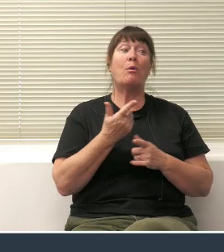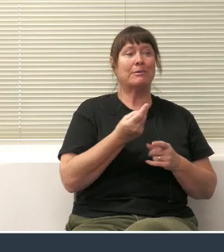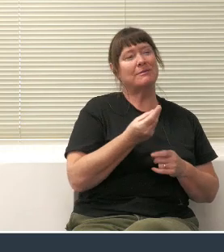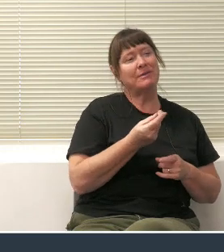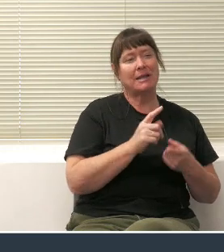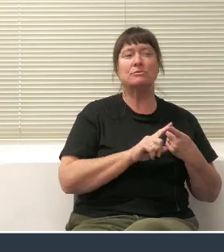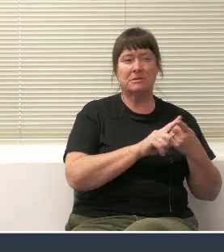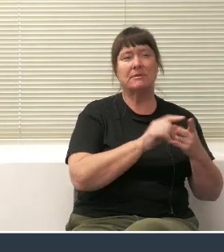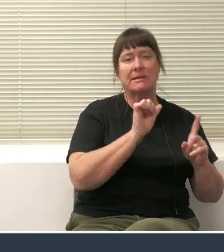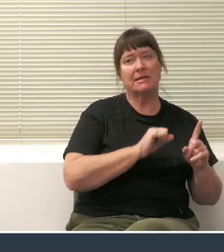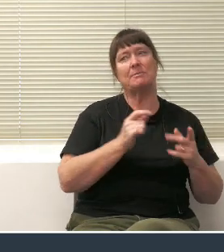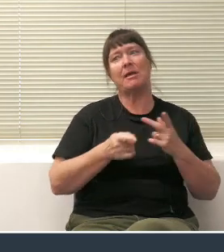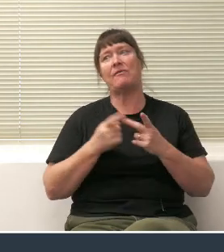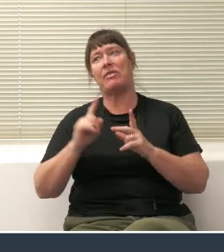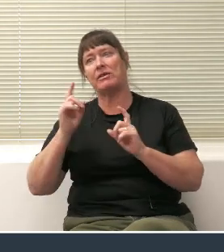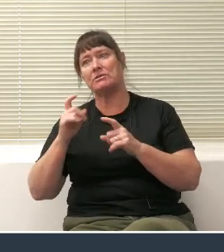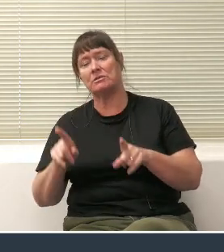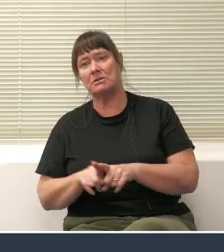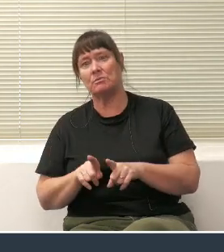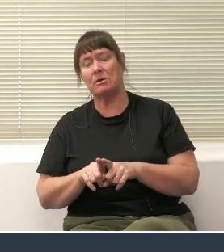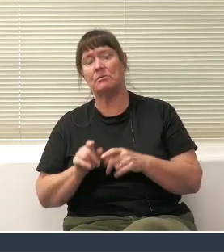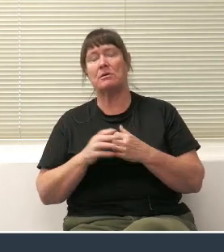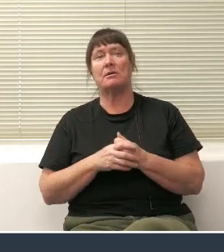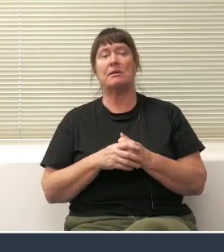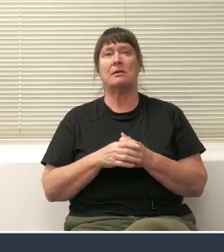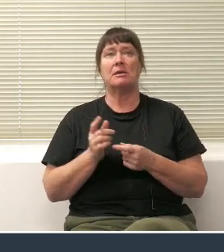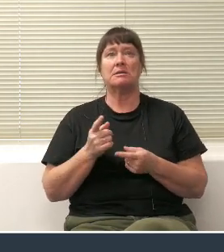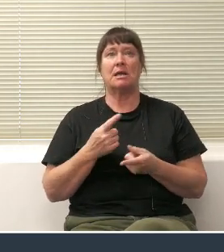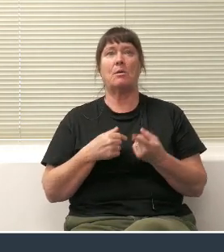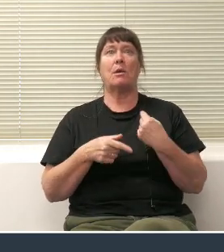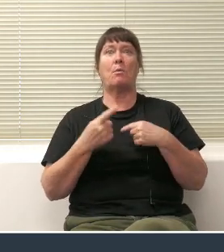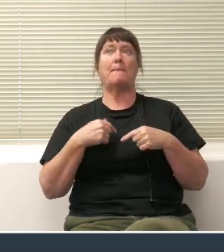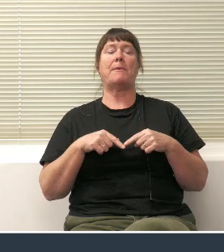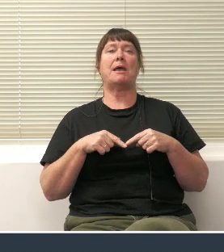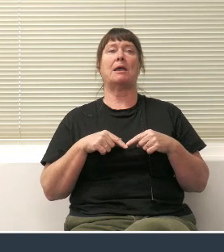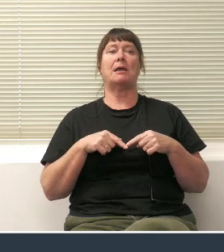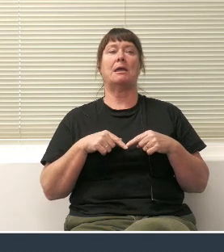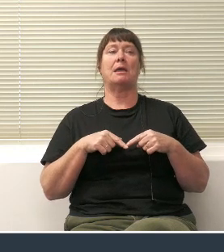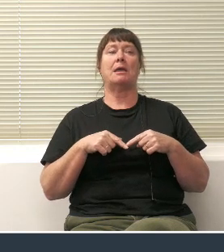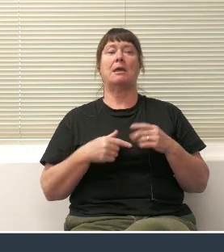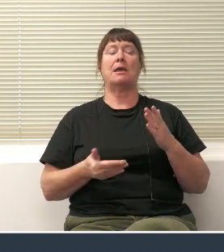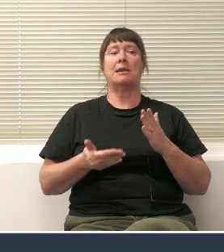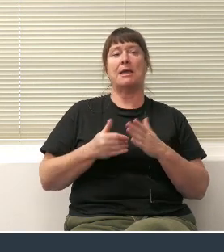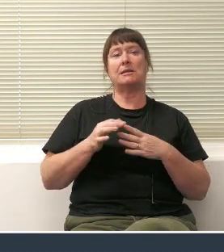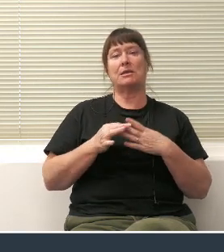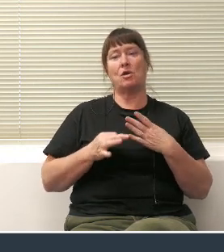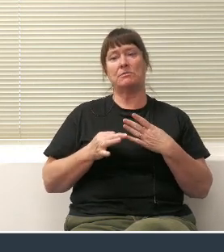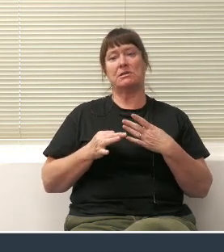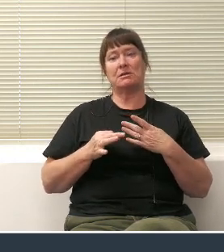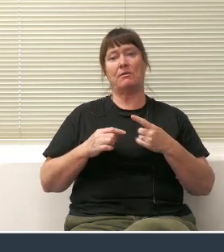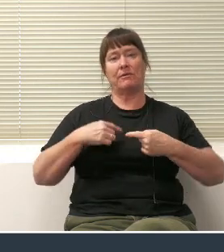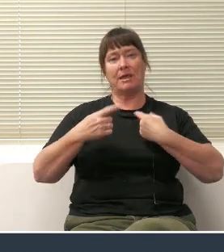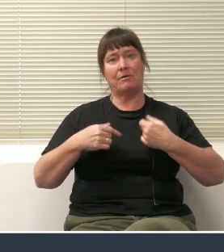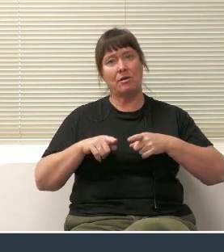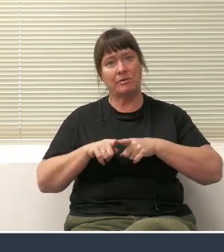of the houses. Went back and made the option of maintaining the status